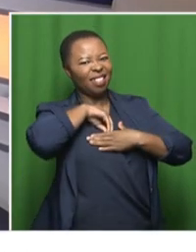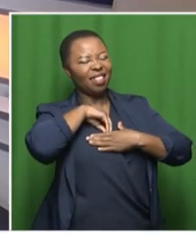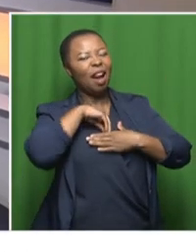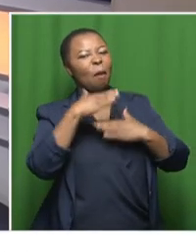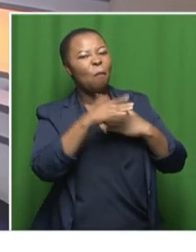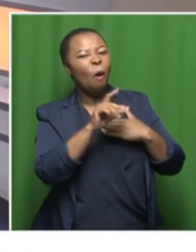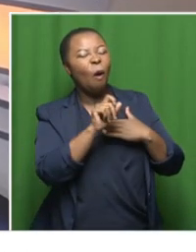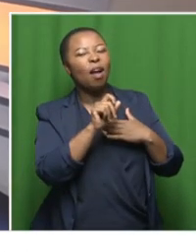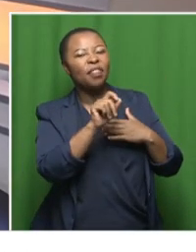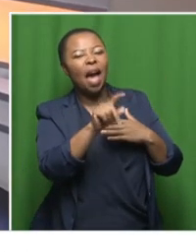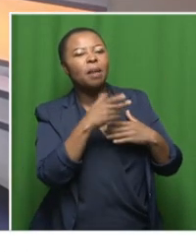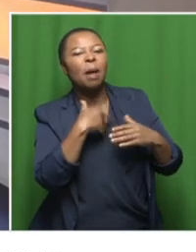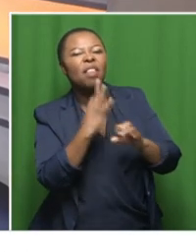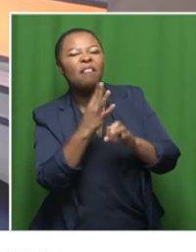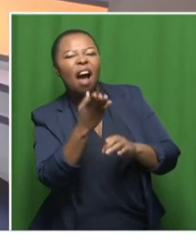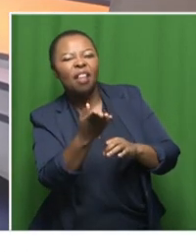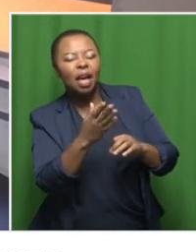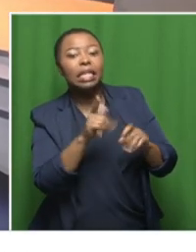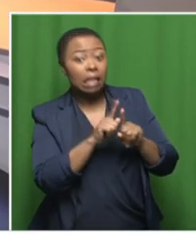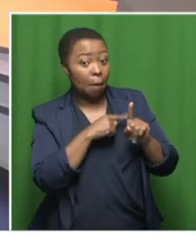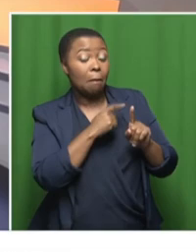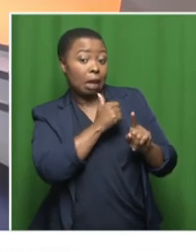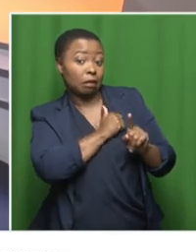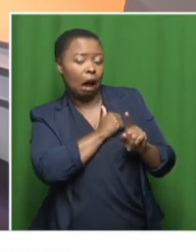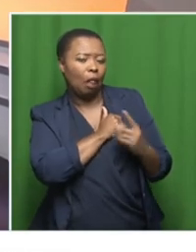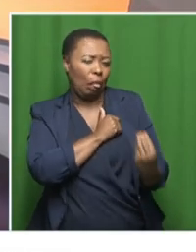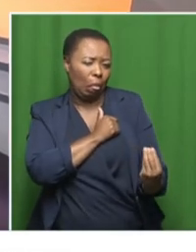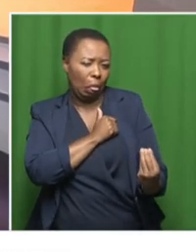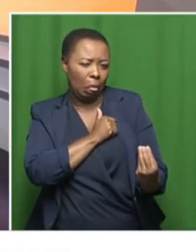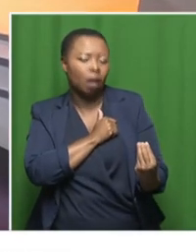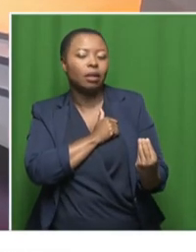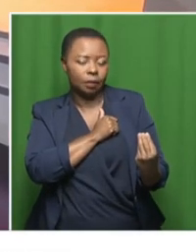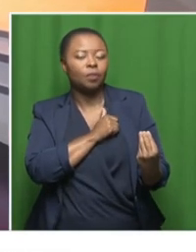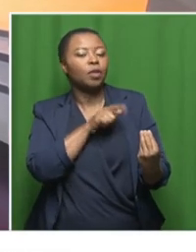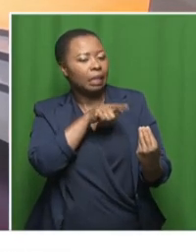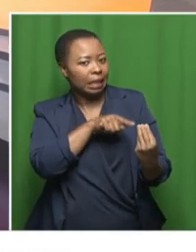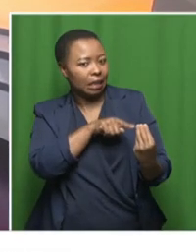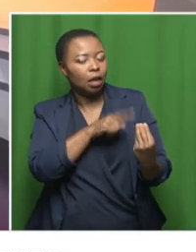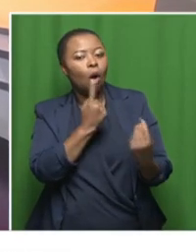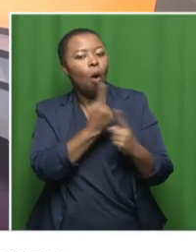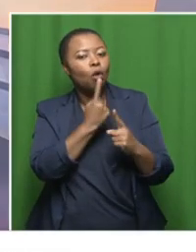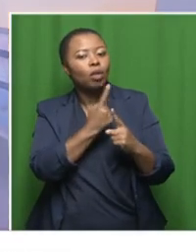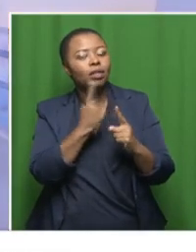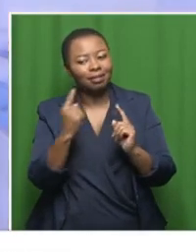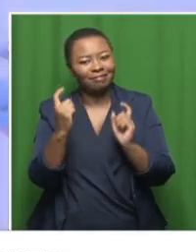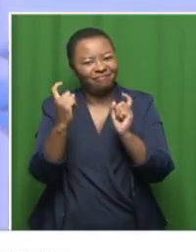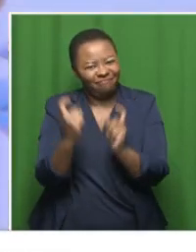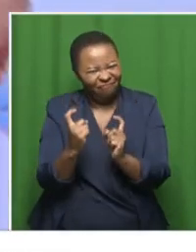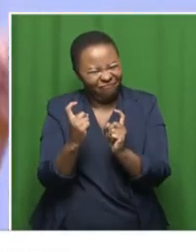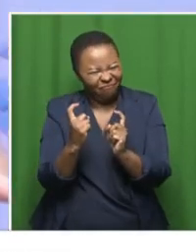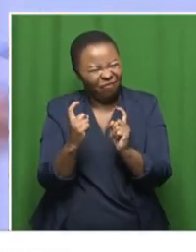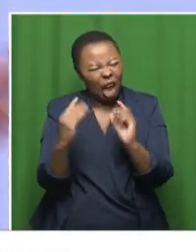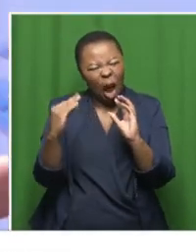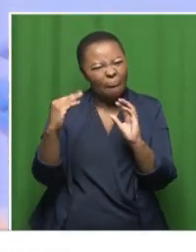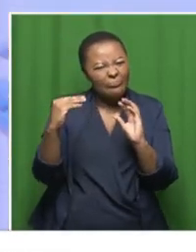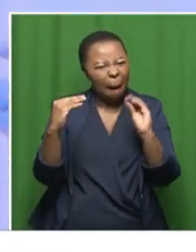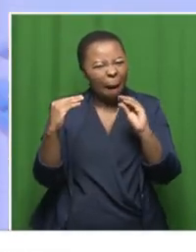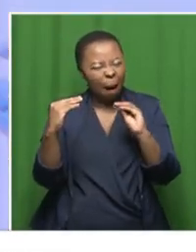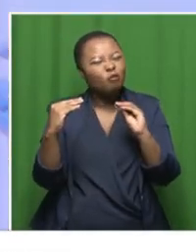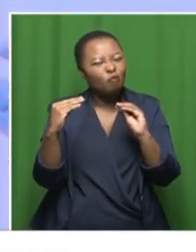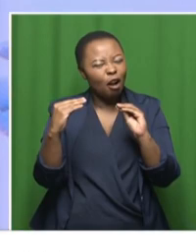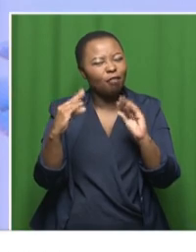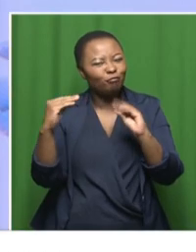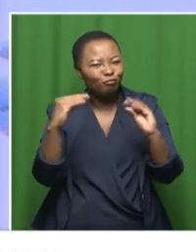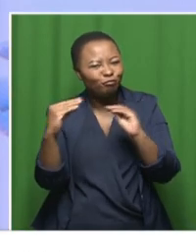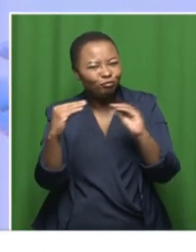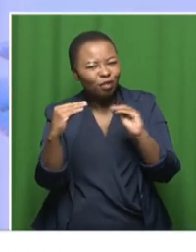mother or their father. I remember with my son when he was small, he used to like sit with the puppets and talk to them at a very young age.